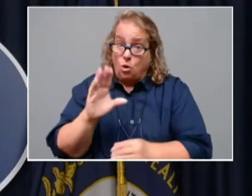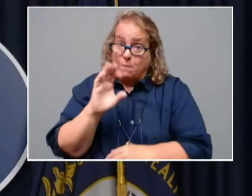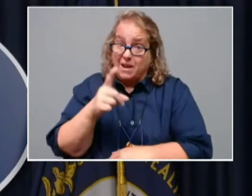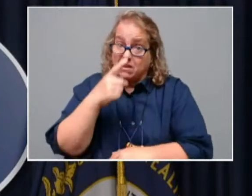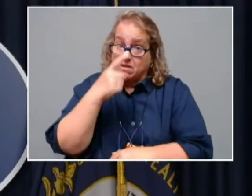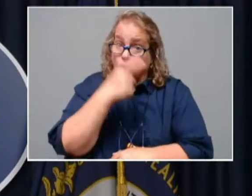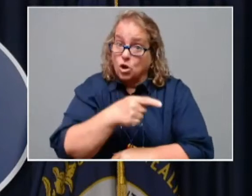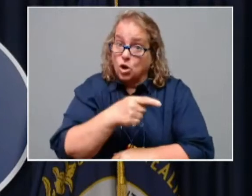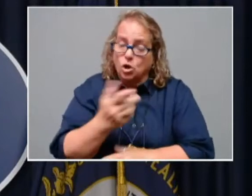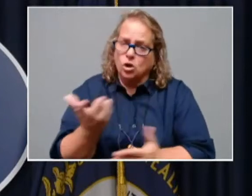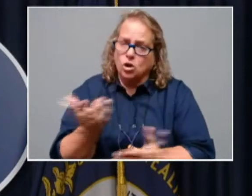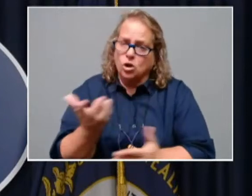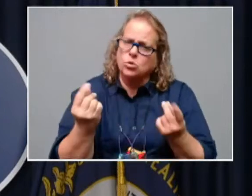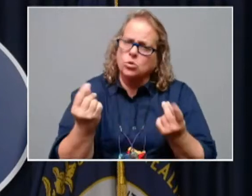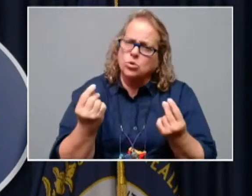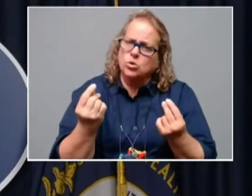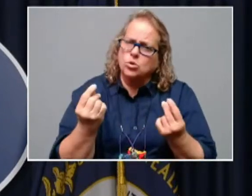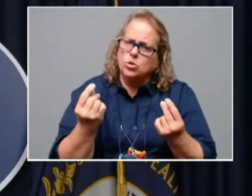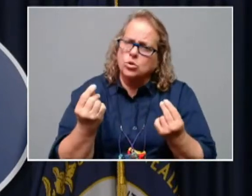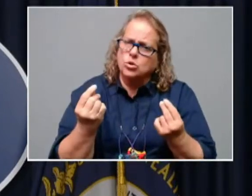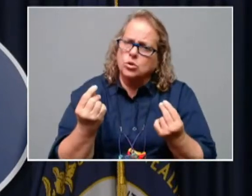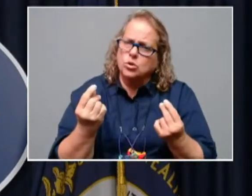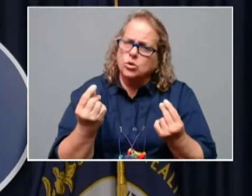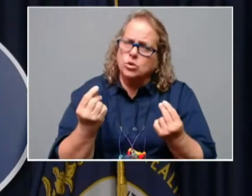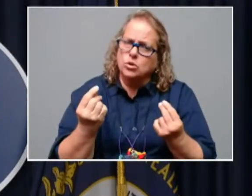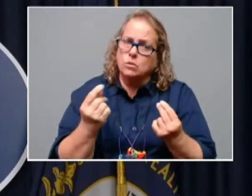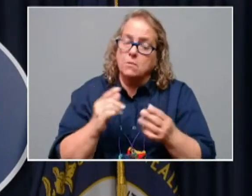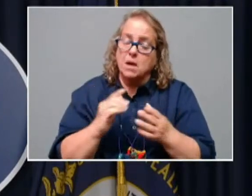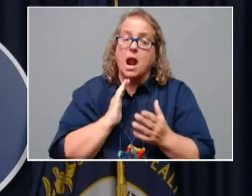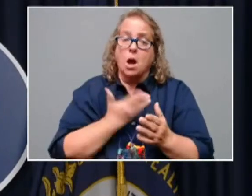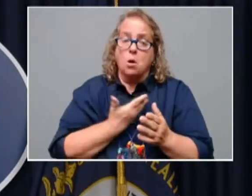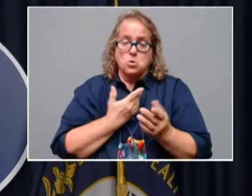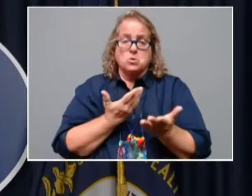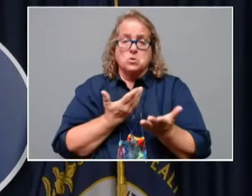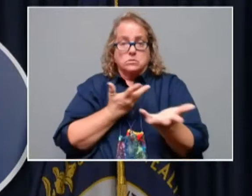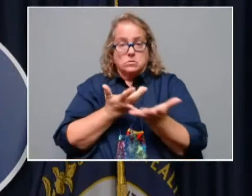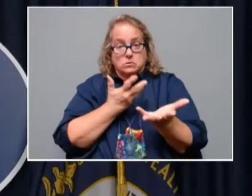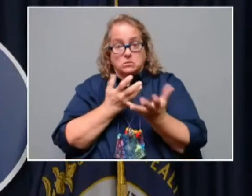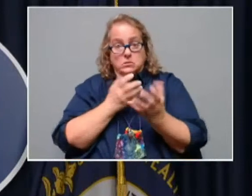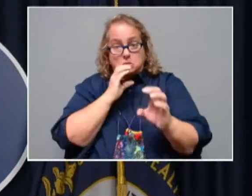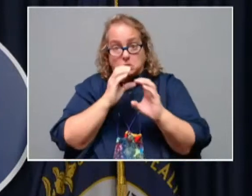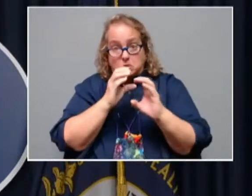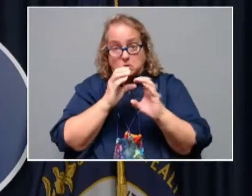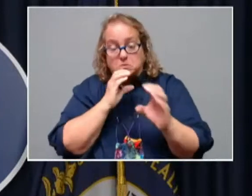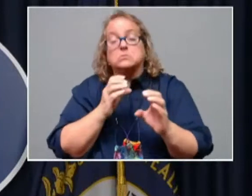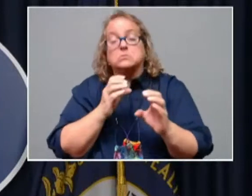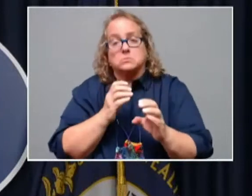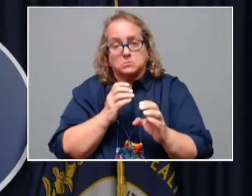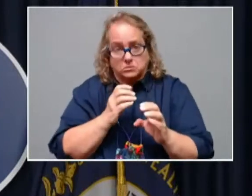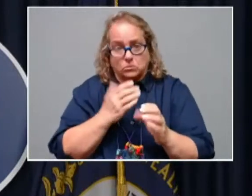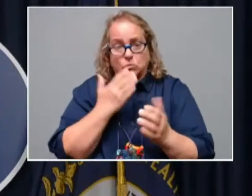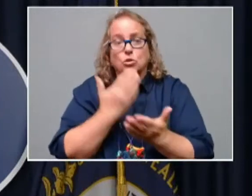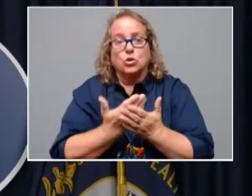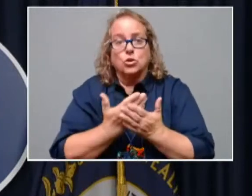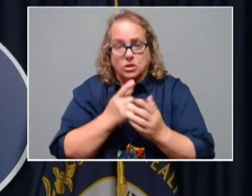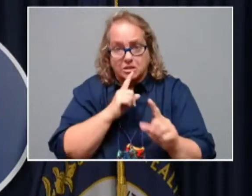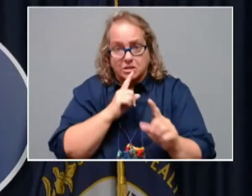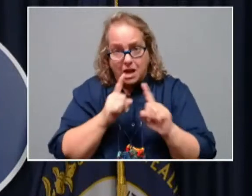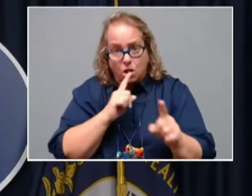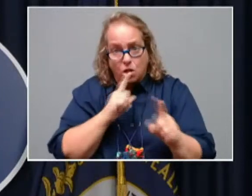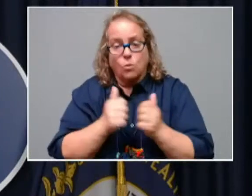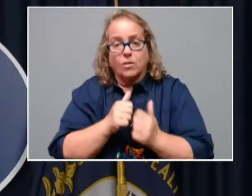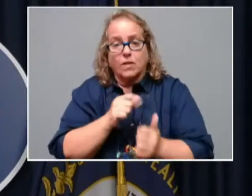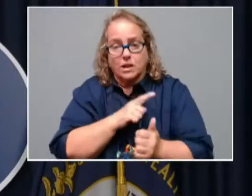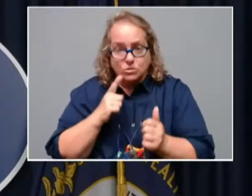right now. But our talks have been constructive. It has been a good dialogue. I